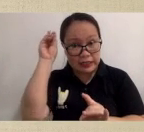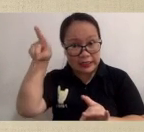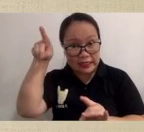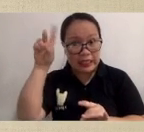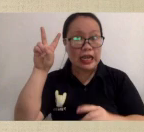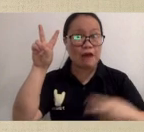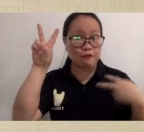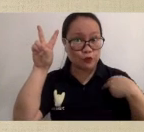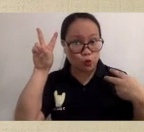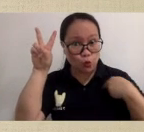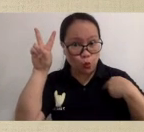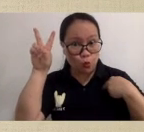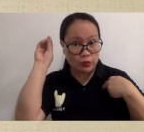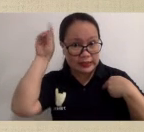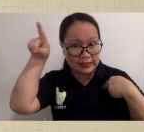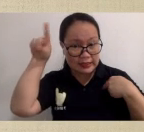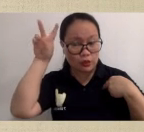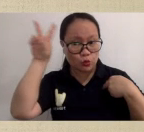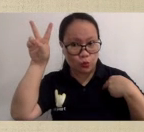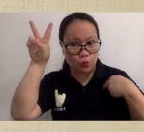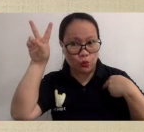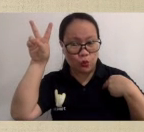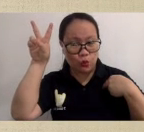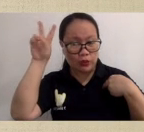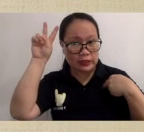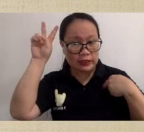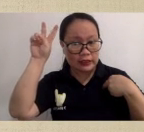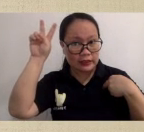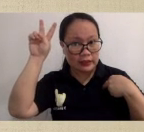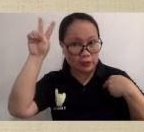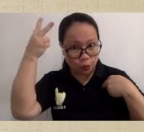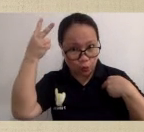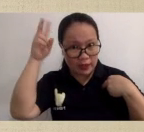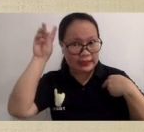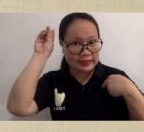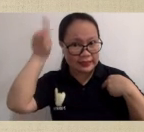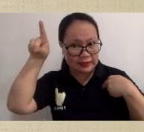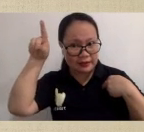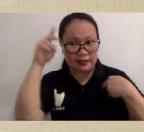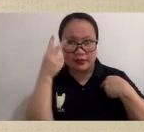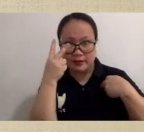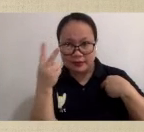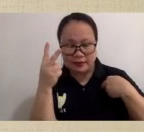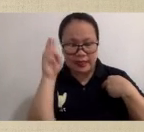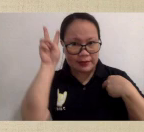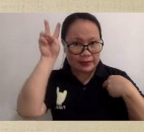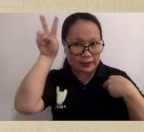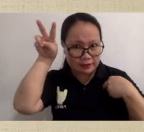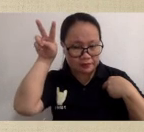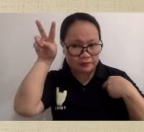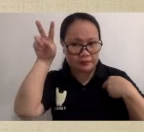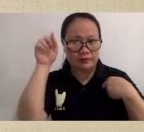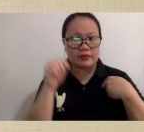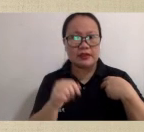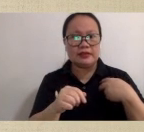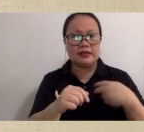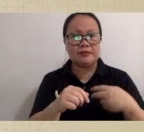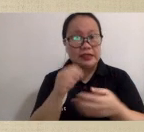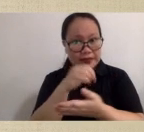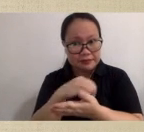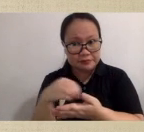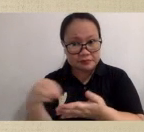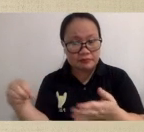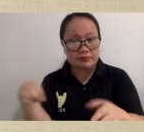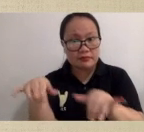2. Pag sinabi nating degree 2, second degree, ito ang makikita natin. So, pag hindi natin